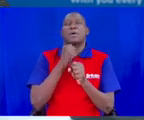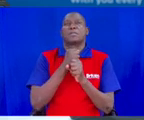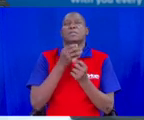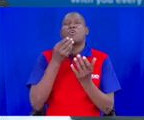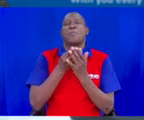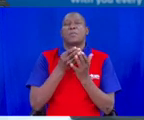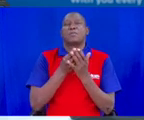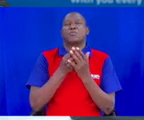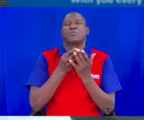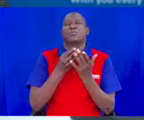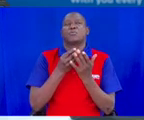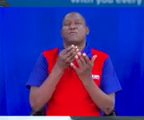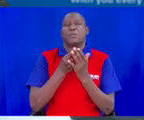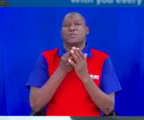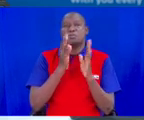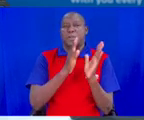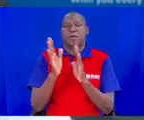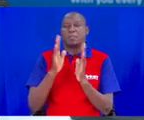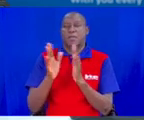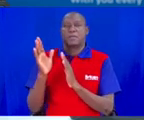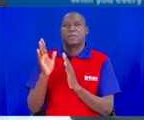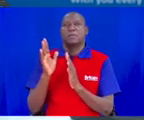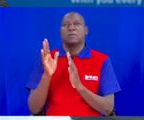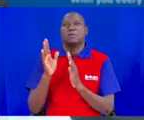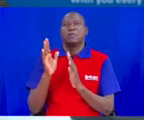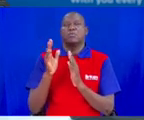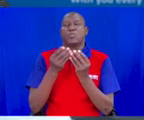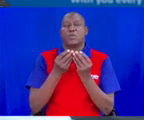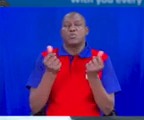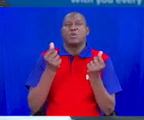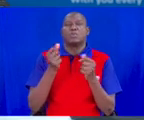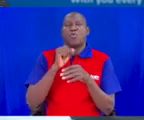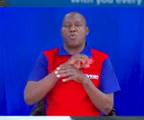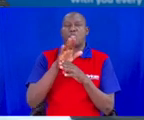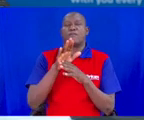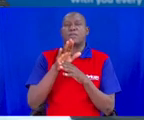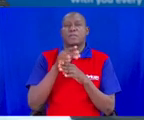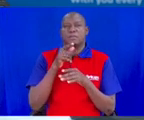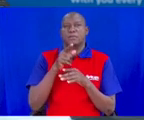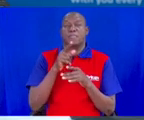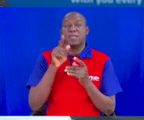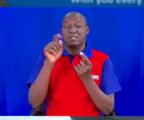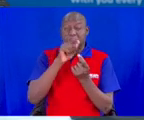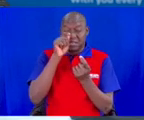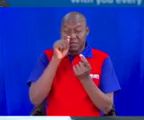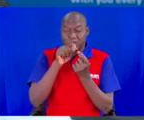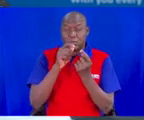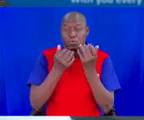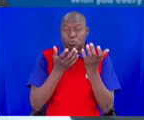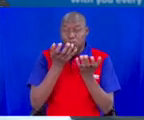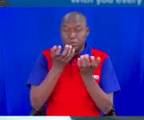plans to address the effects of COVID-19? Specifically, which business